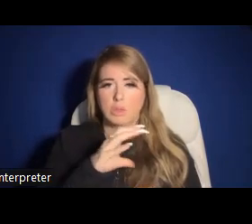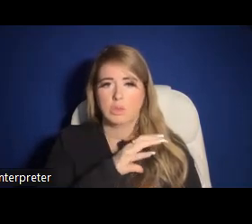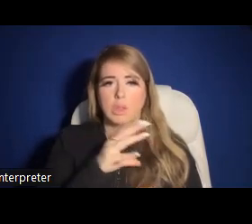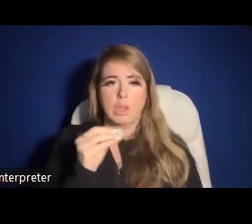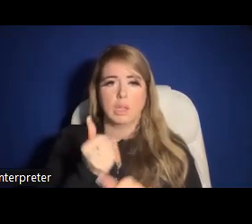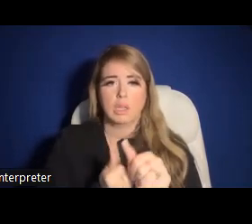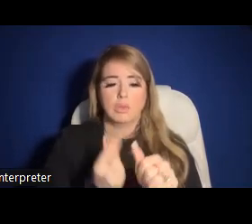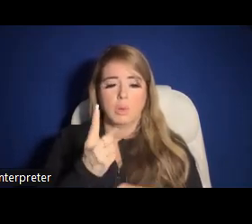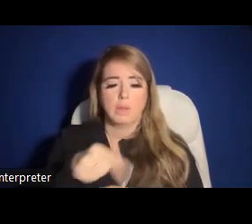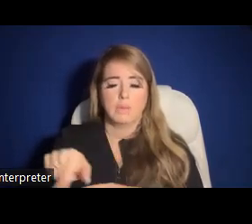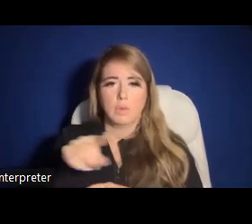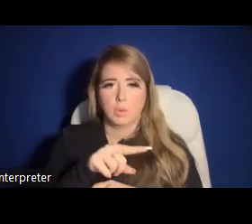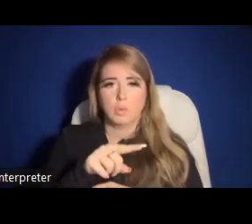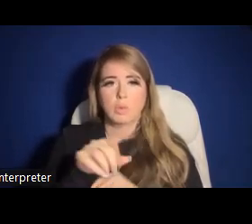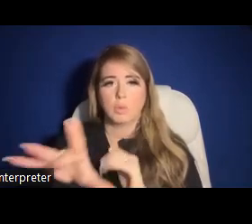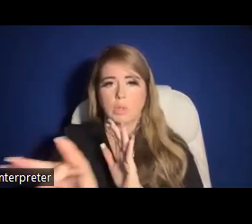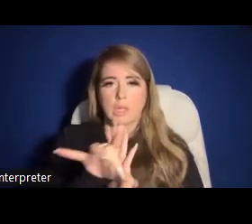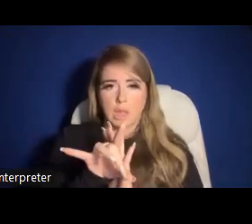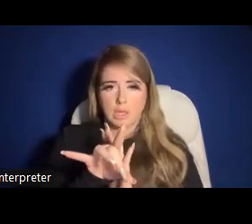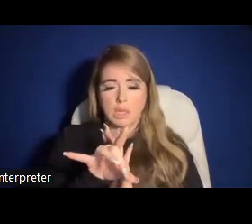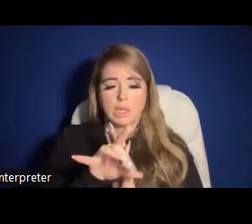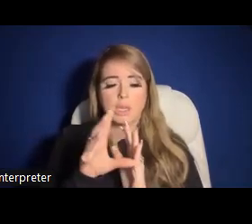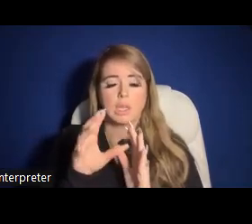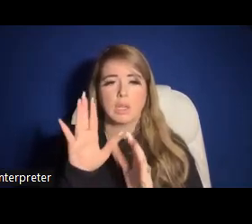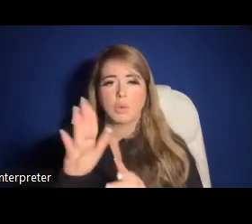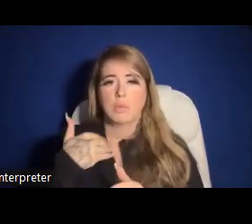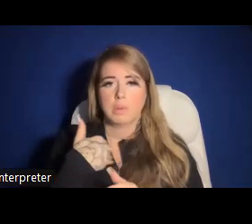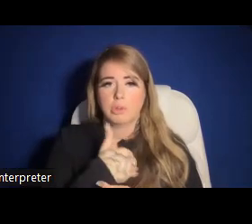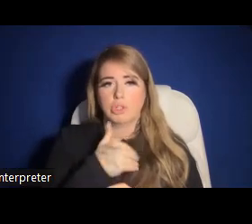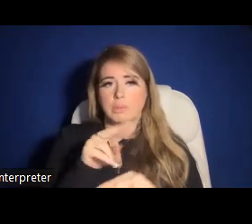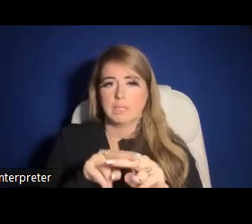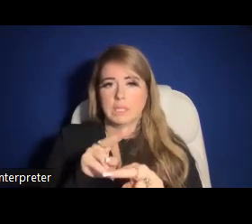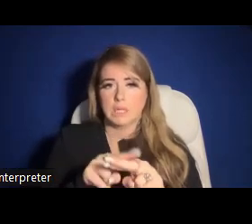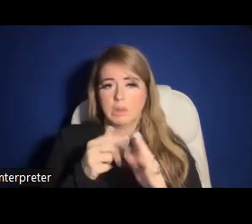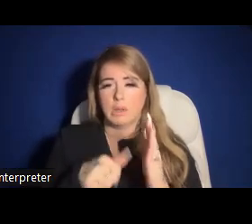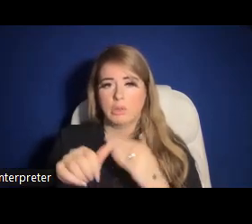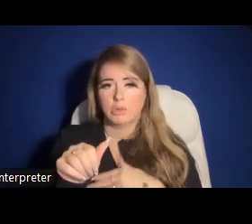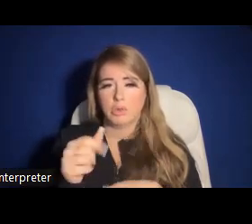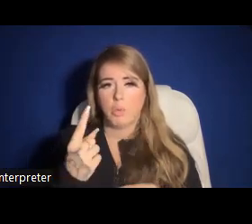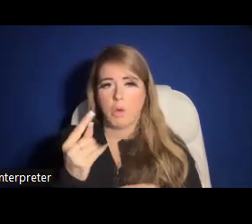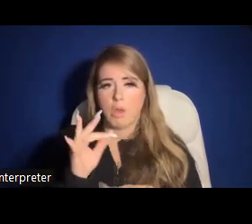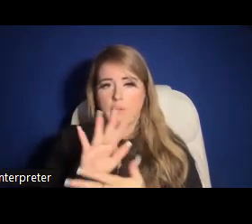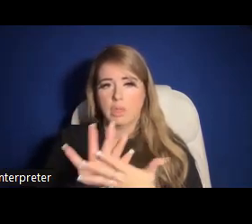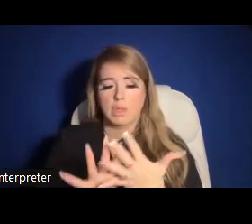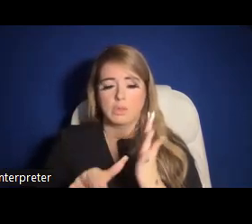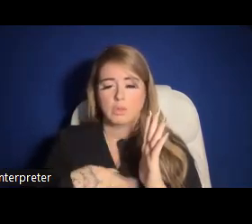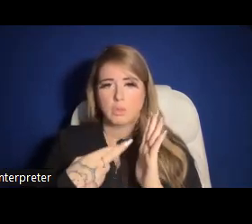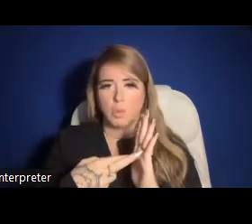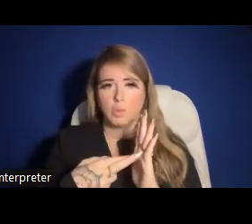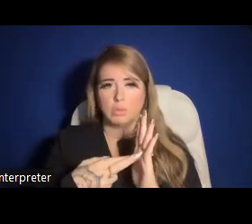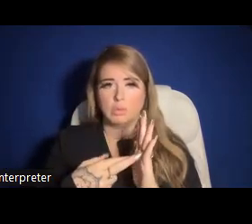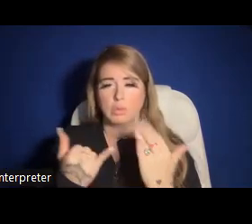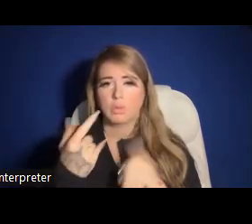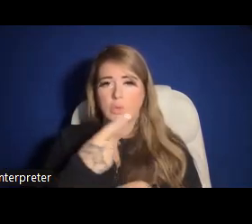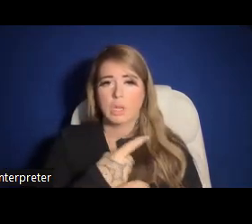you were selected in your membership seat under one of these roles. And so today we